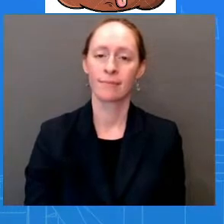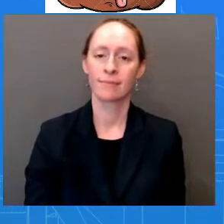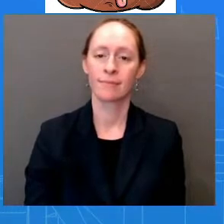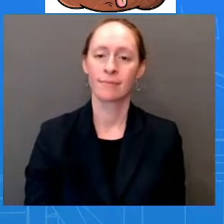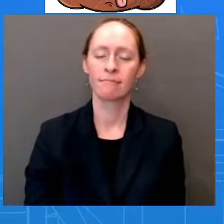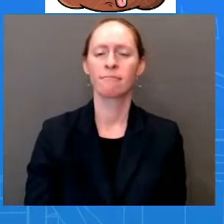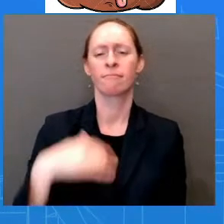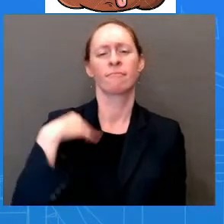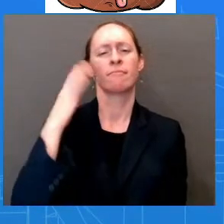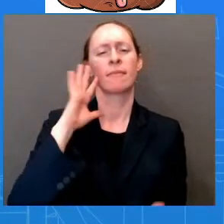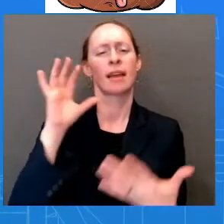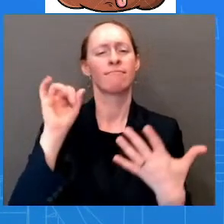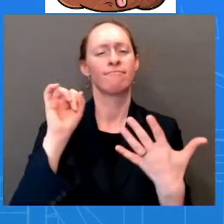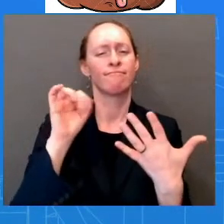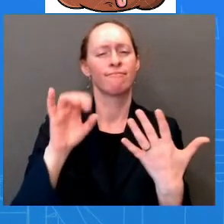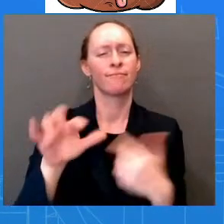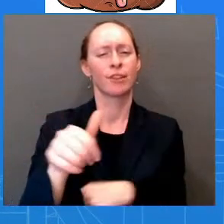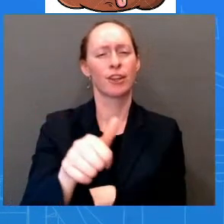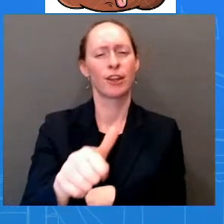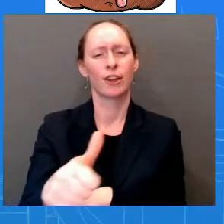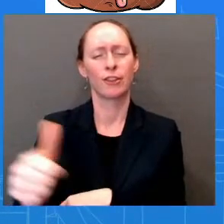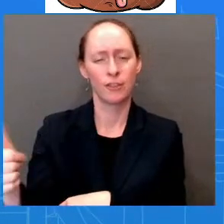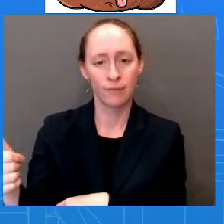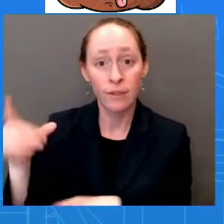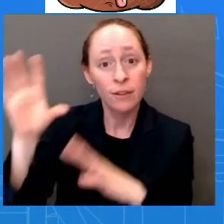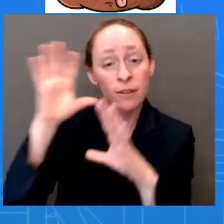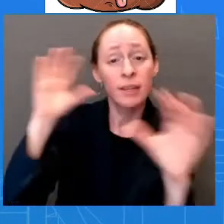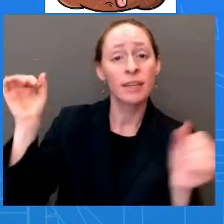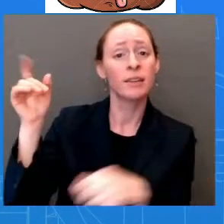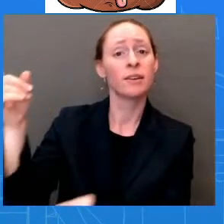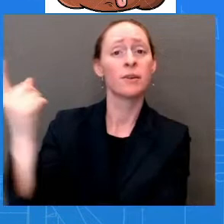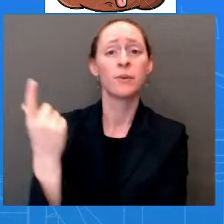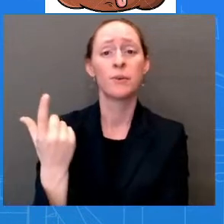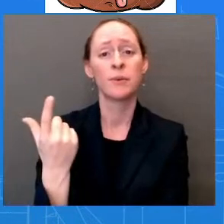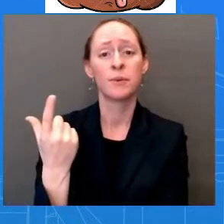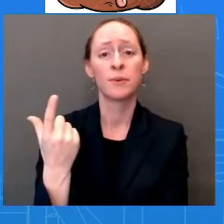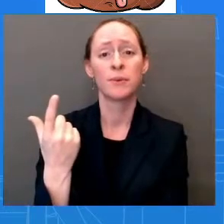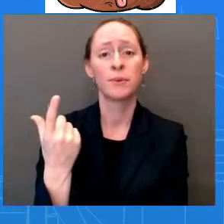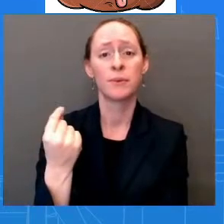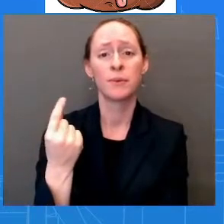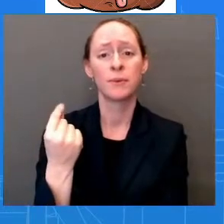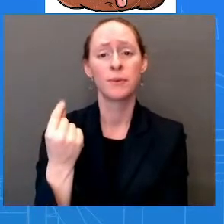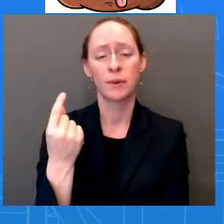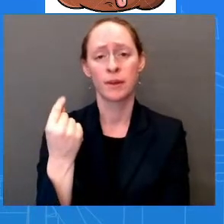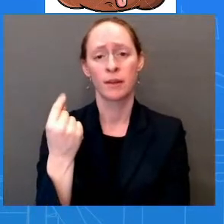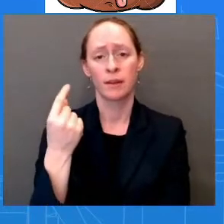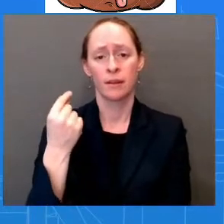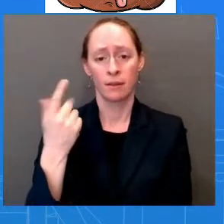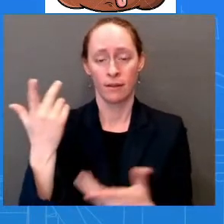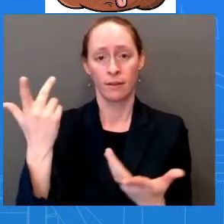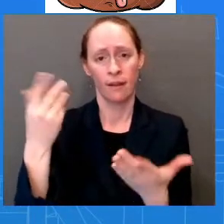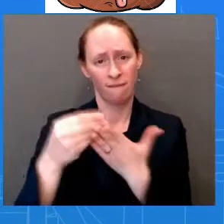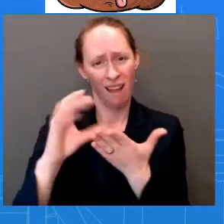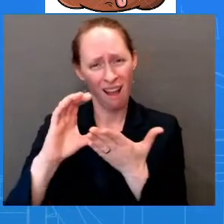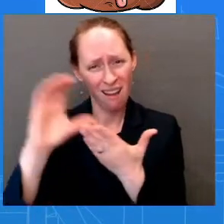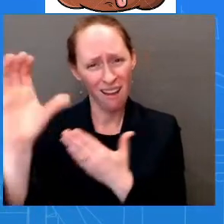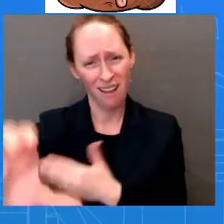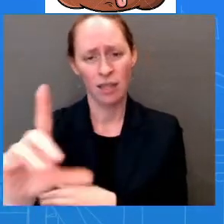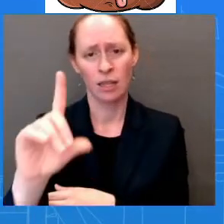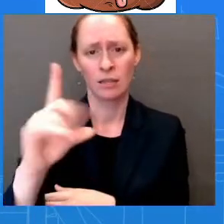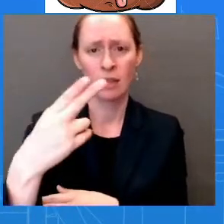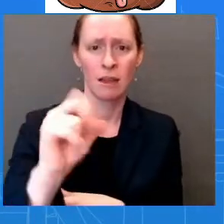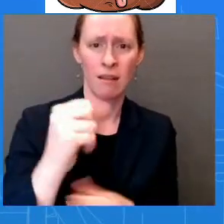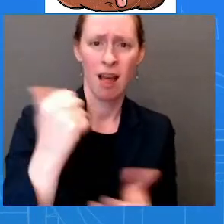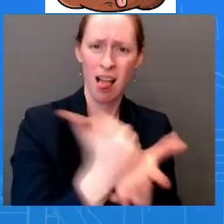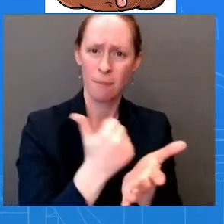president has done. He secured record funding levels to DHS to support the more than 23,000 agents working day and night to secure the